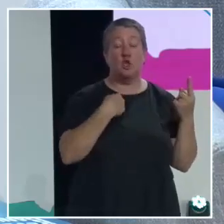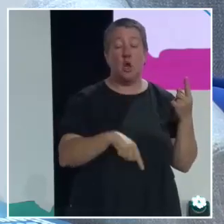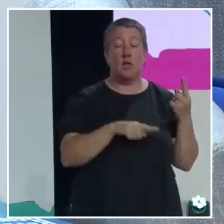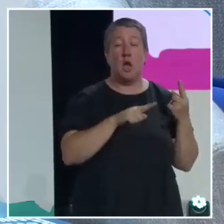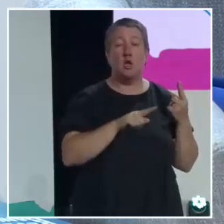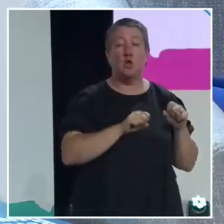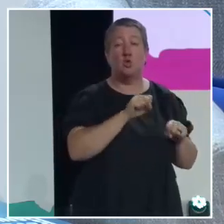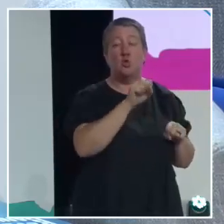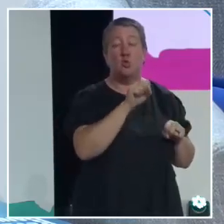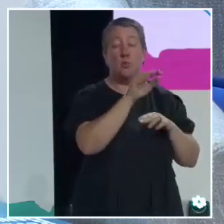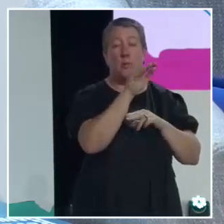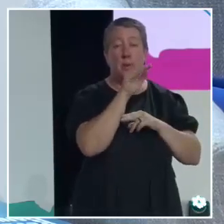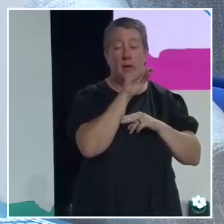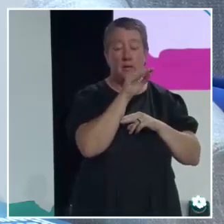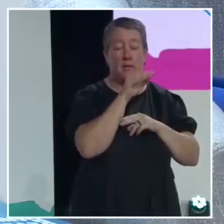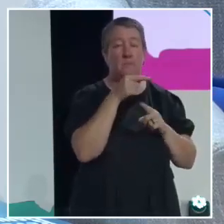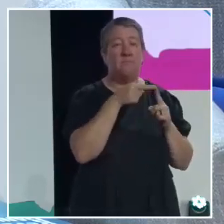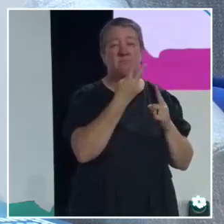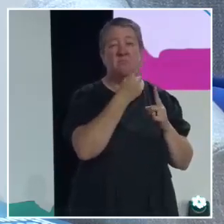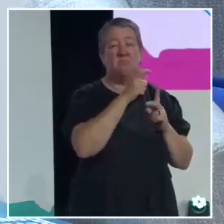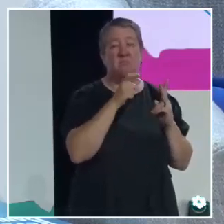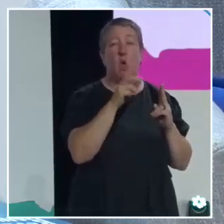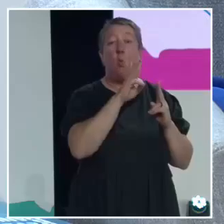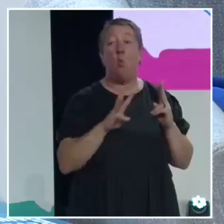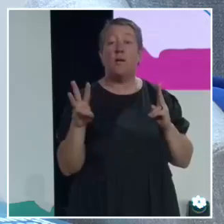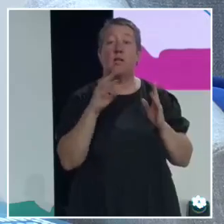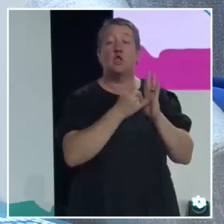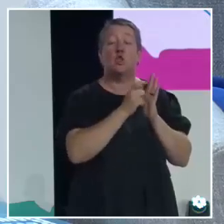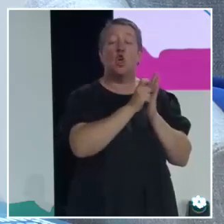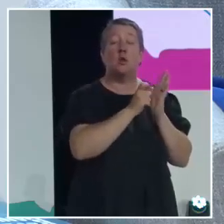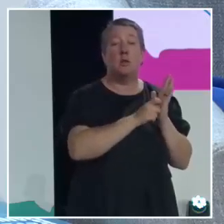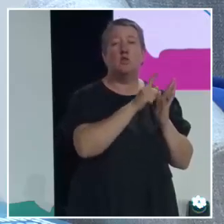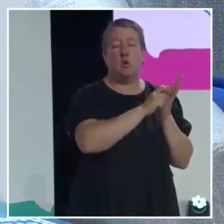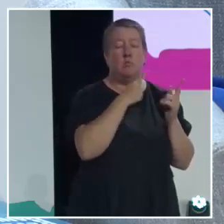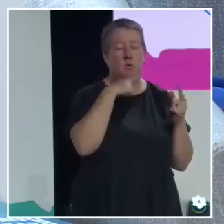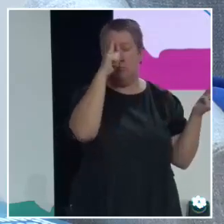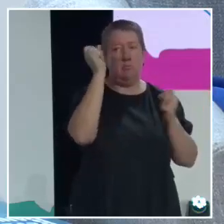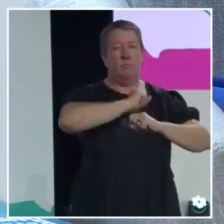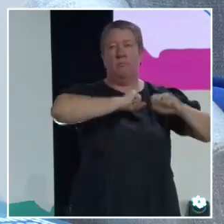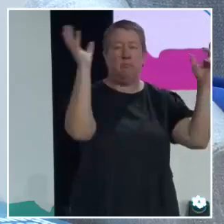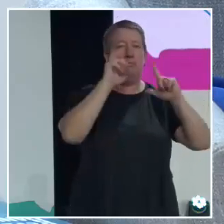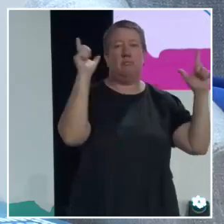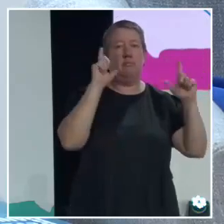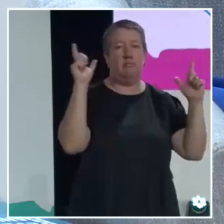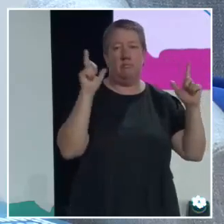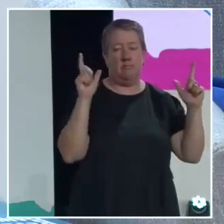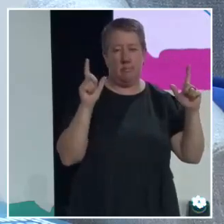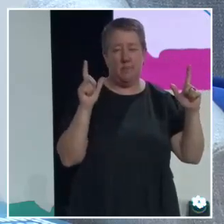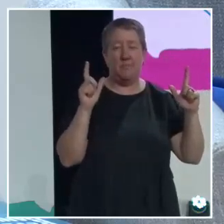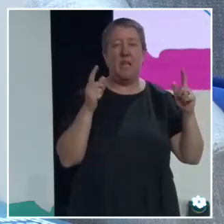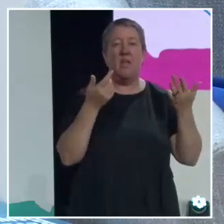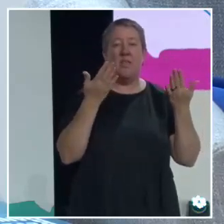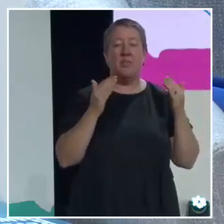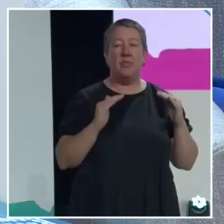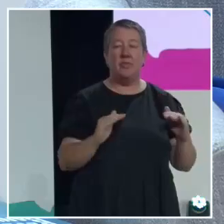written by Henry Sanderson and Michael Forsyth, two Western journalists who literally blew my mind. And then I